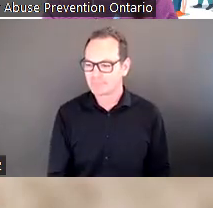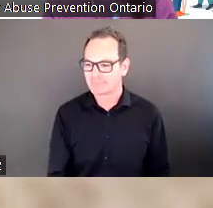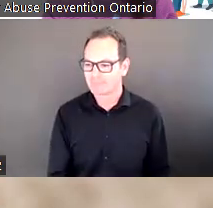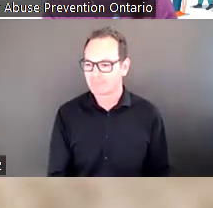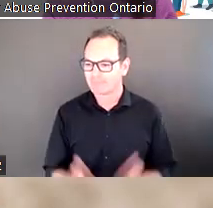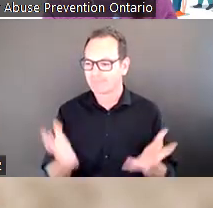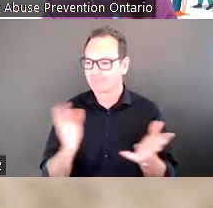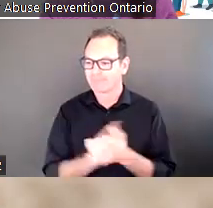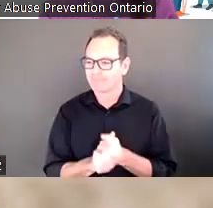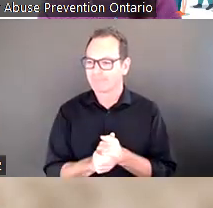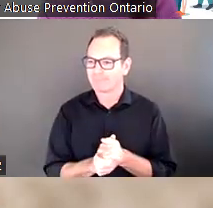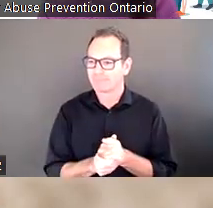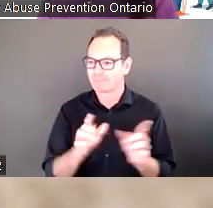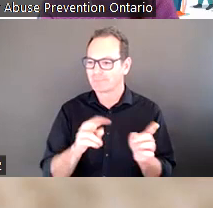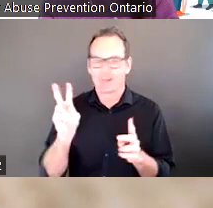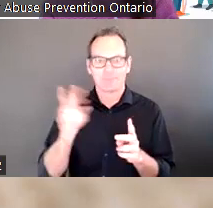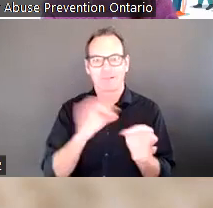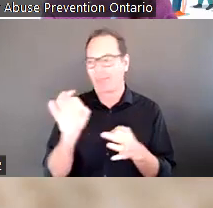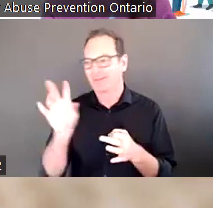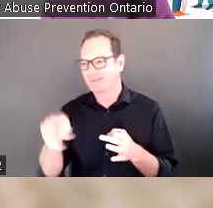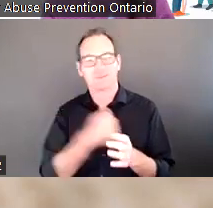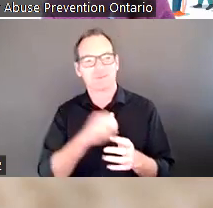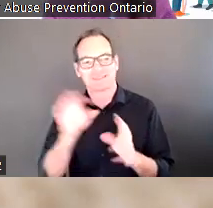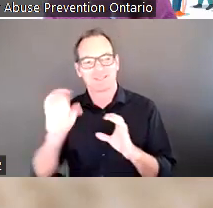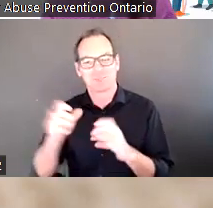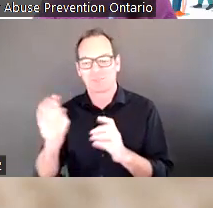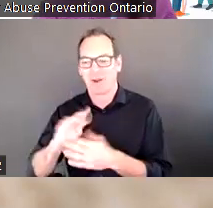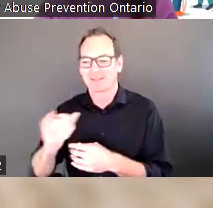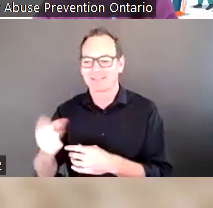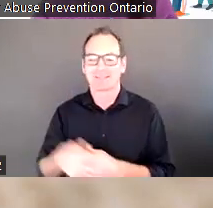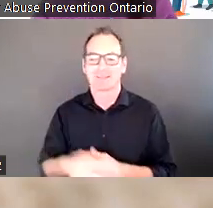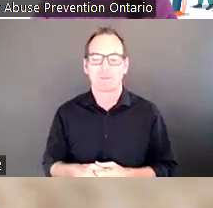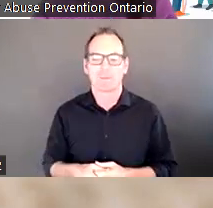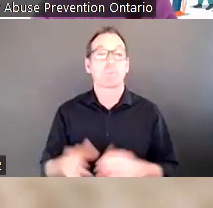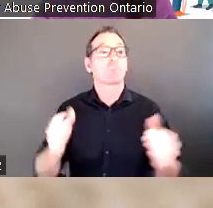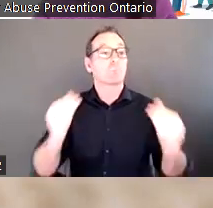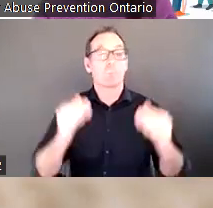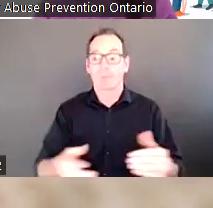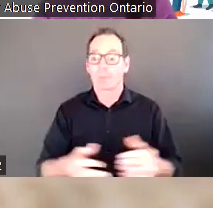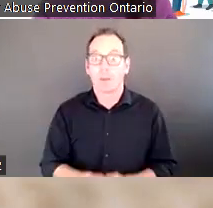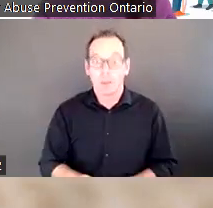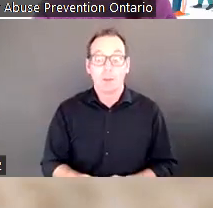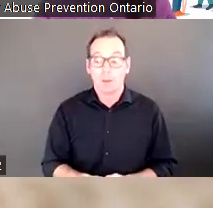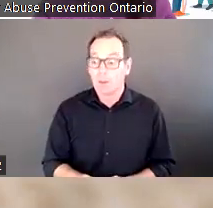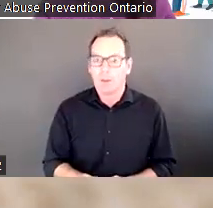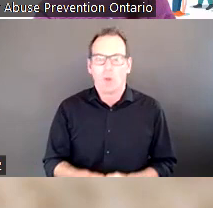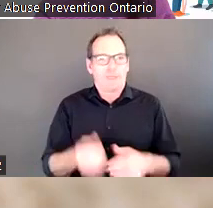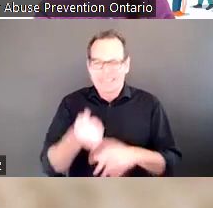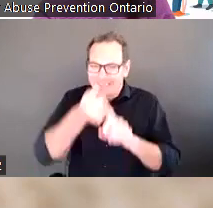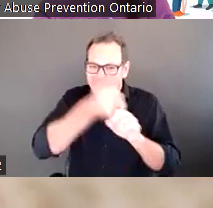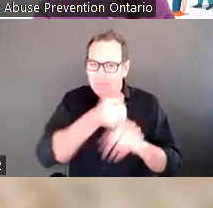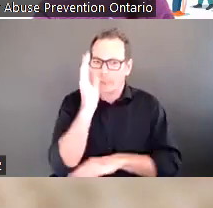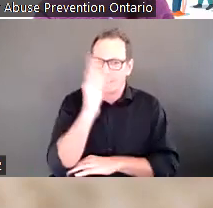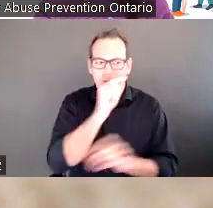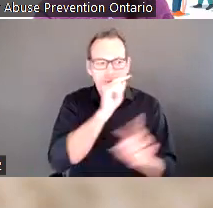sorry, I was just looking at the chat box. So finally, I just want to say that there was some excellent discussions through all the presentations, from the